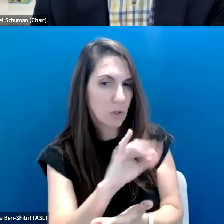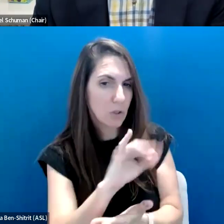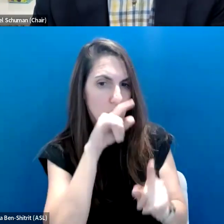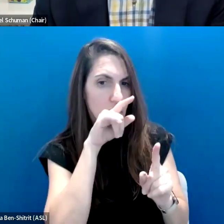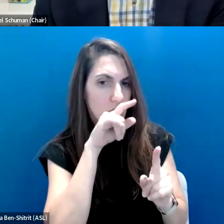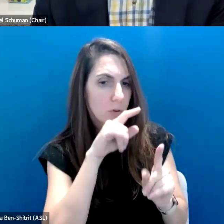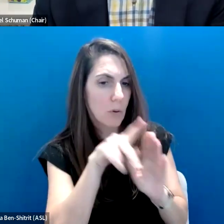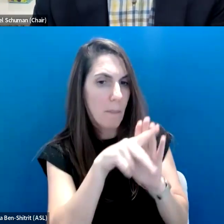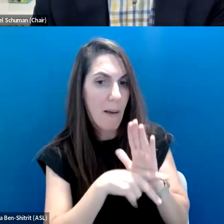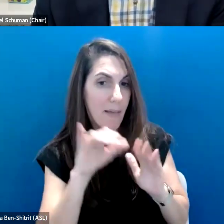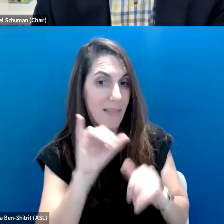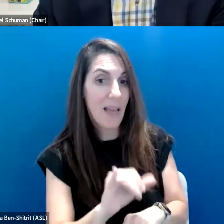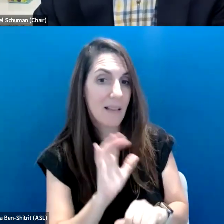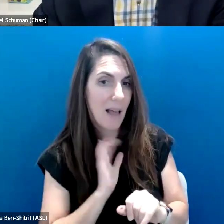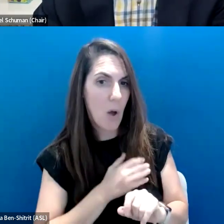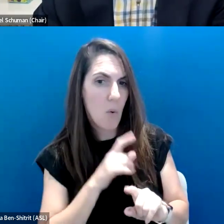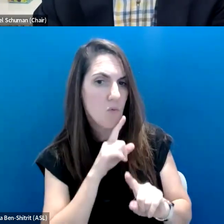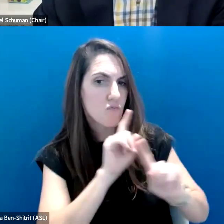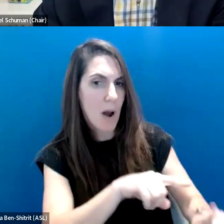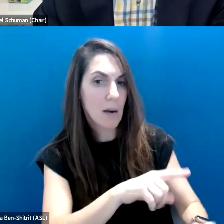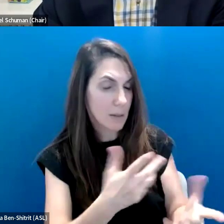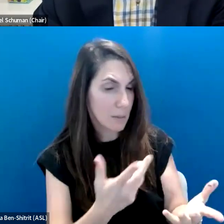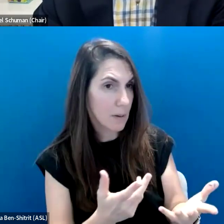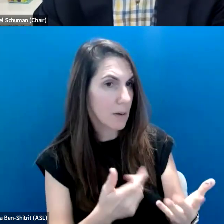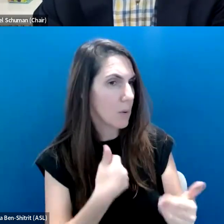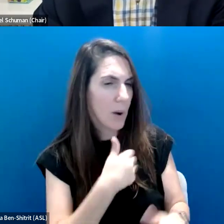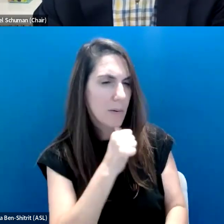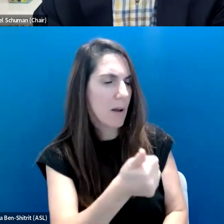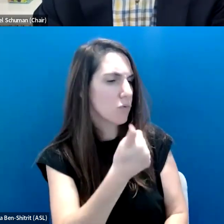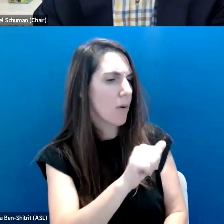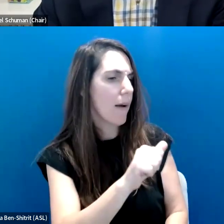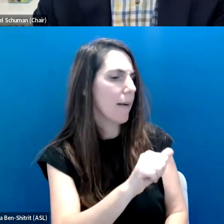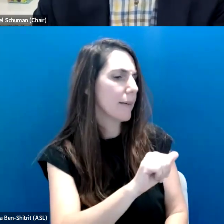house for their comments. Correct me if I'm wrong on that.